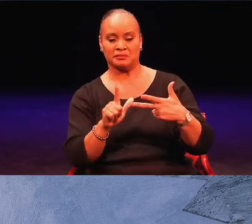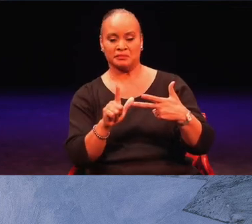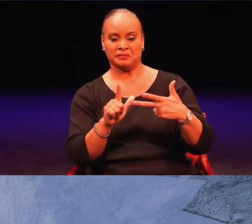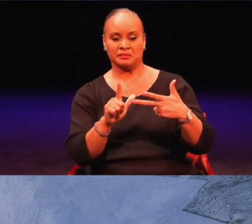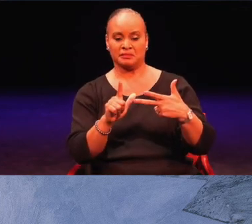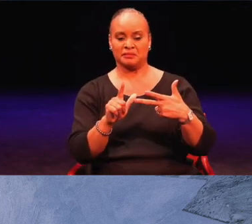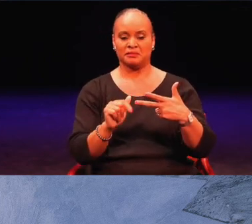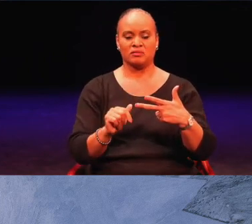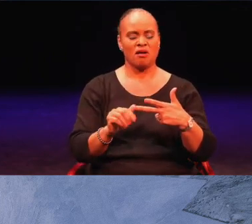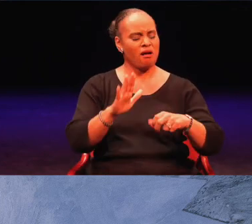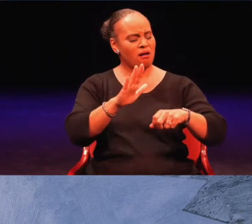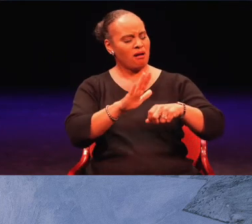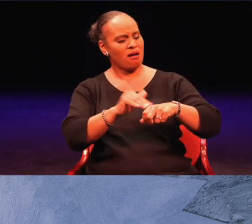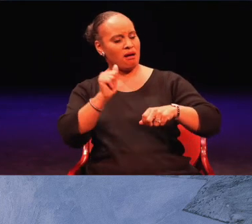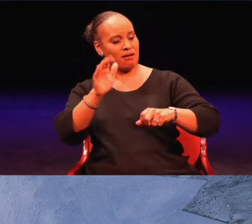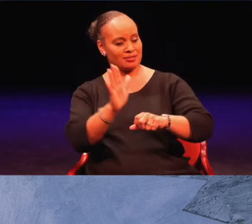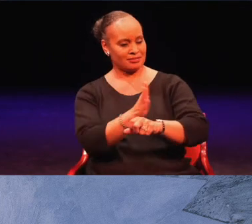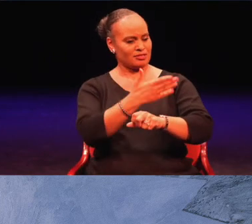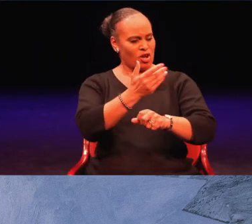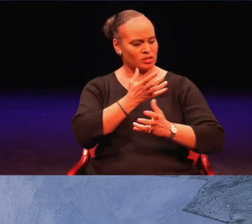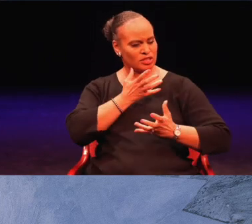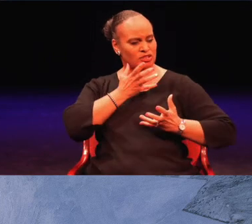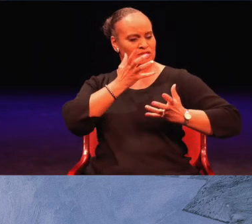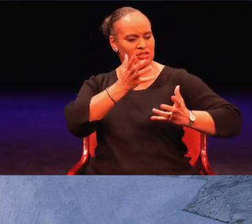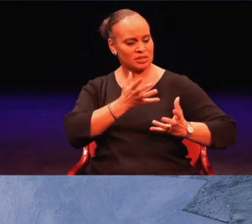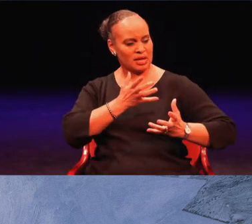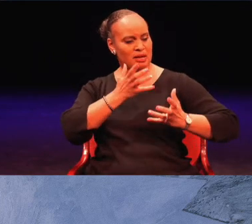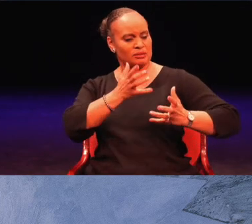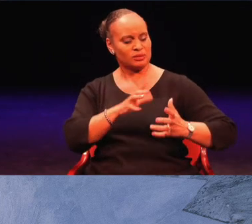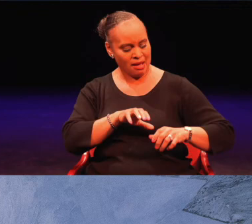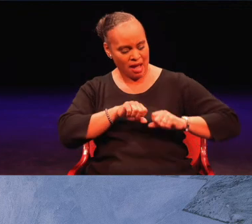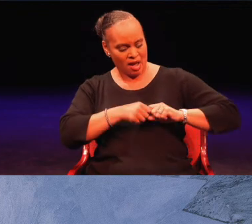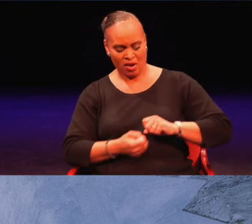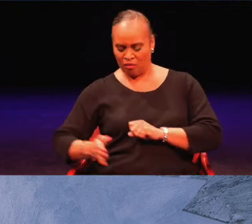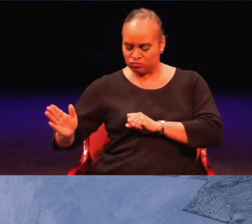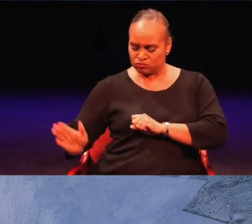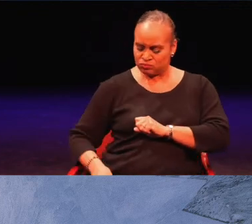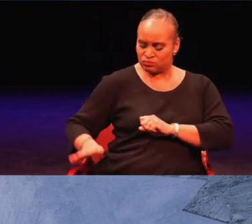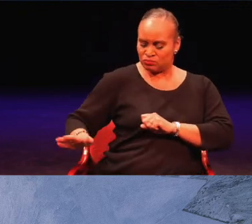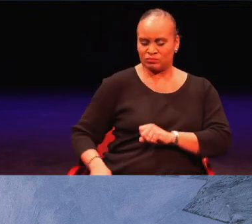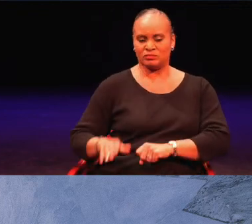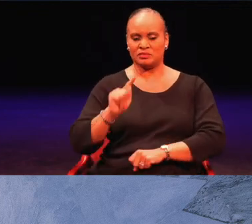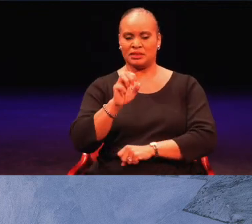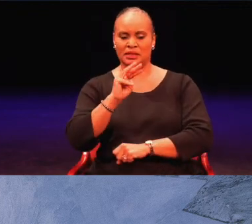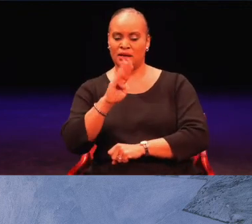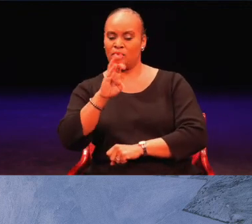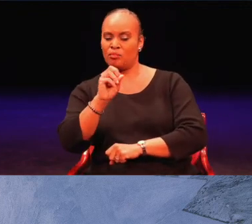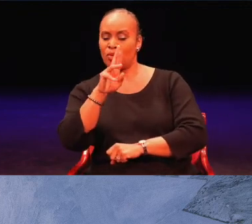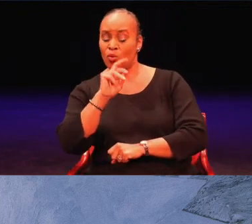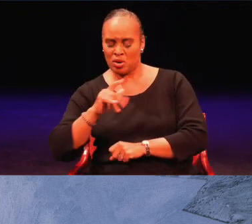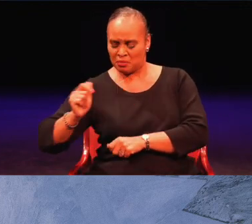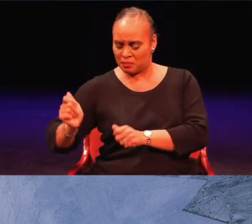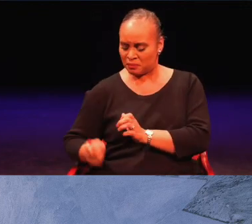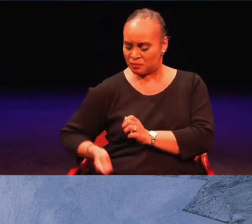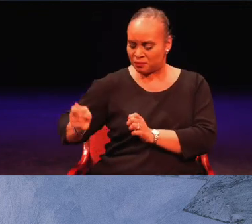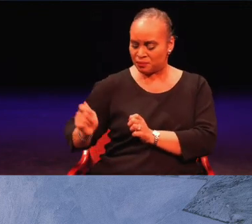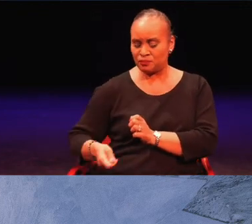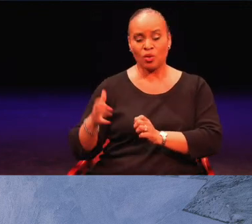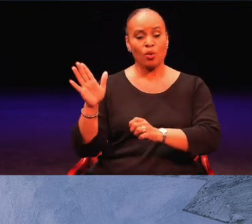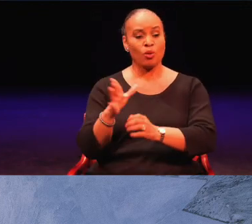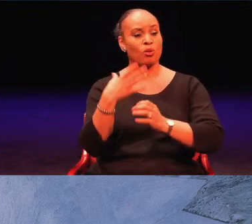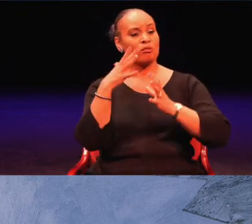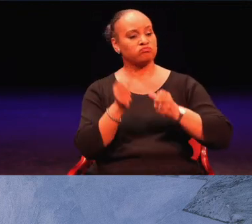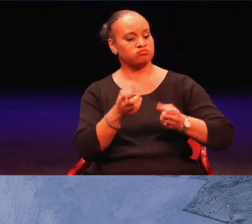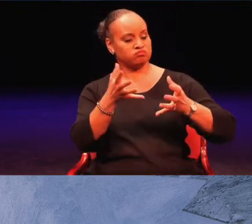and shouts, heavy-hearted tambourine rhythms loosed in the hard city like a scream torn from the throat of an